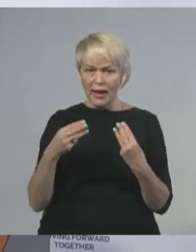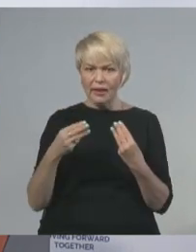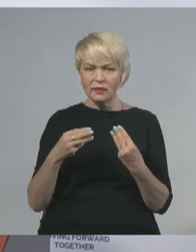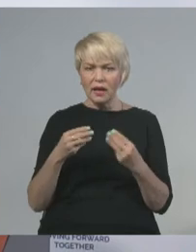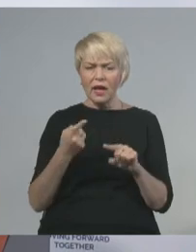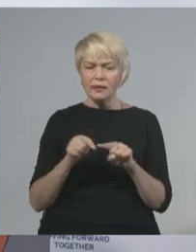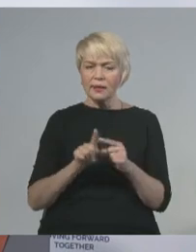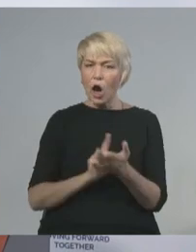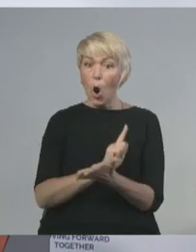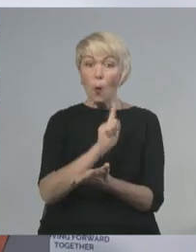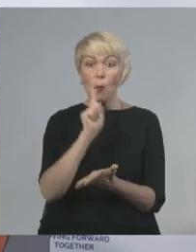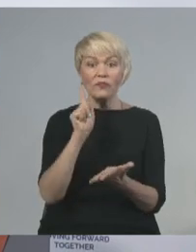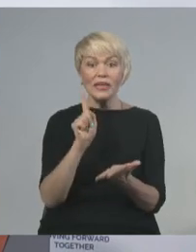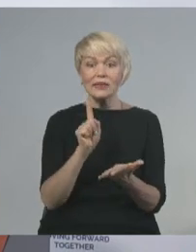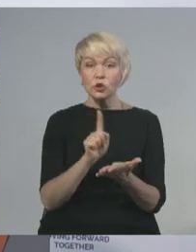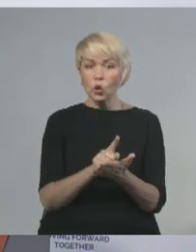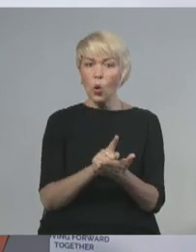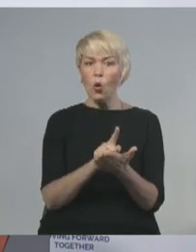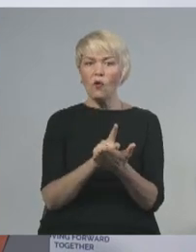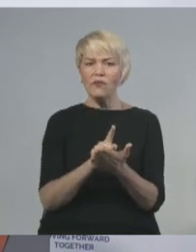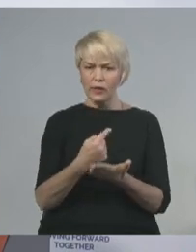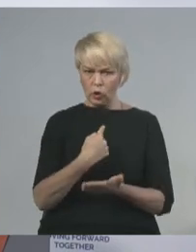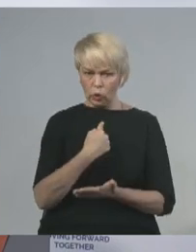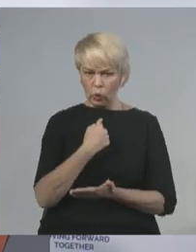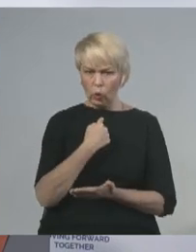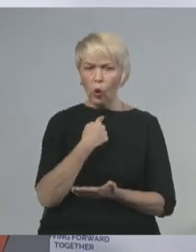the crisis maria what you think